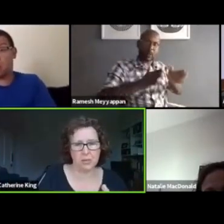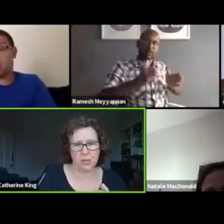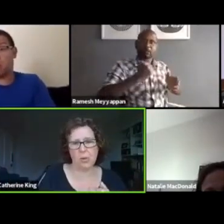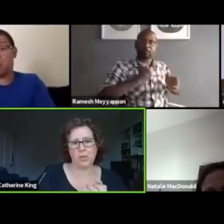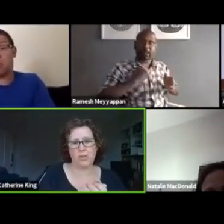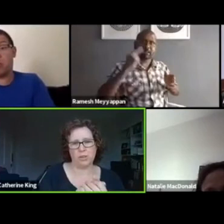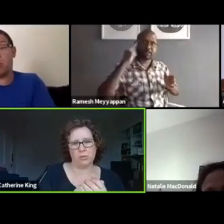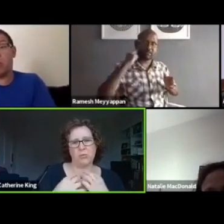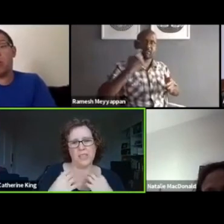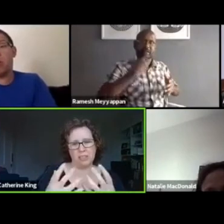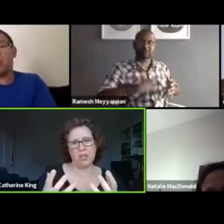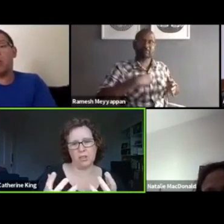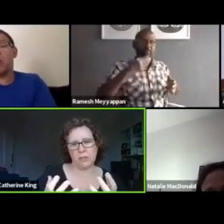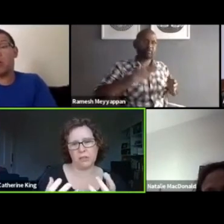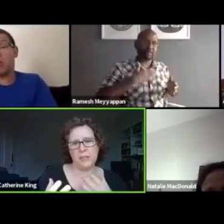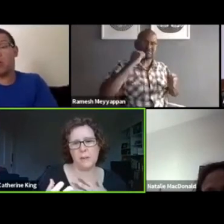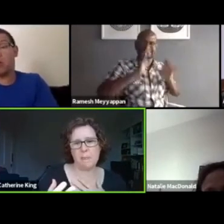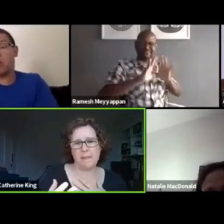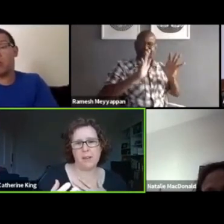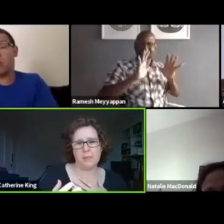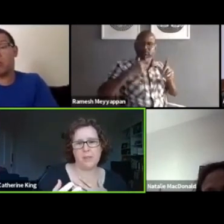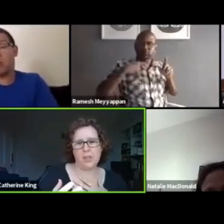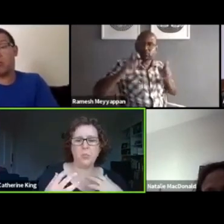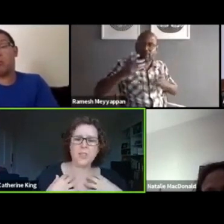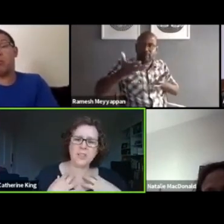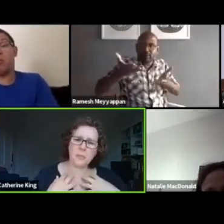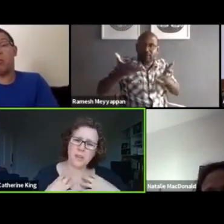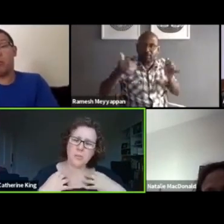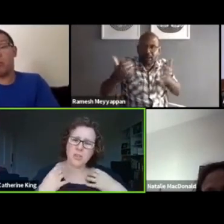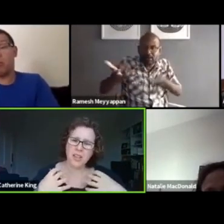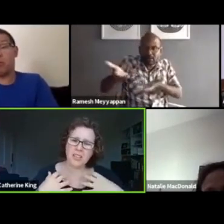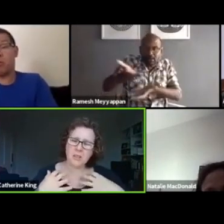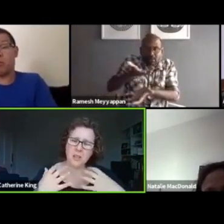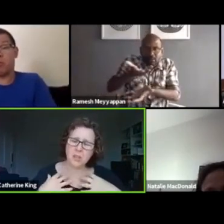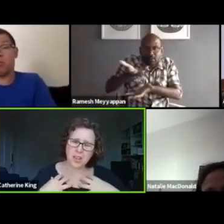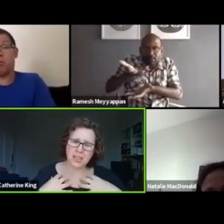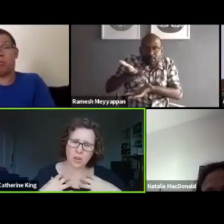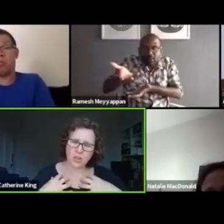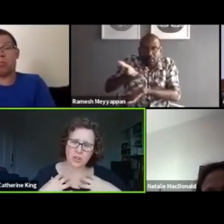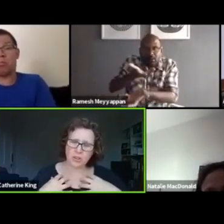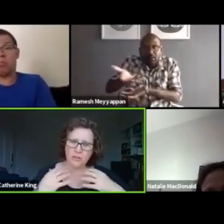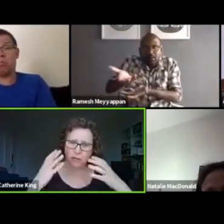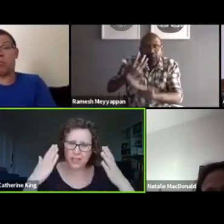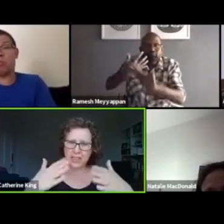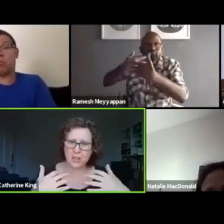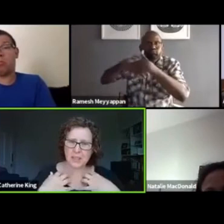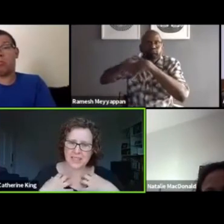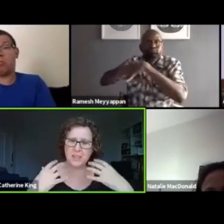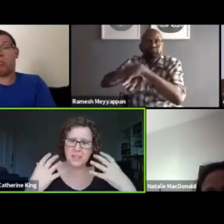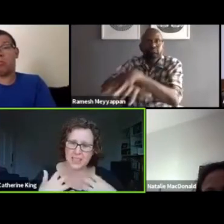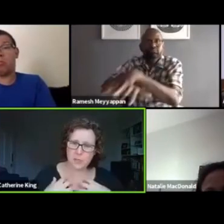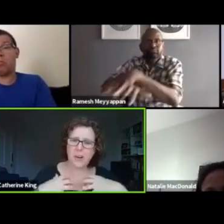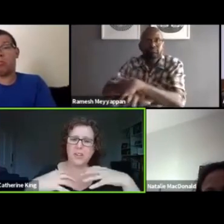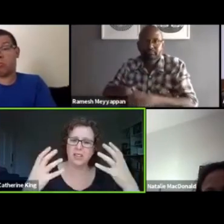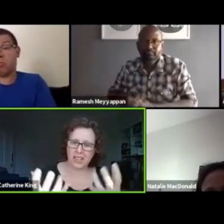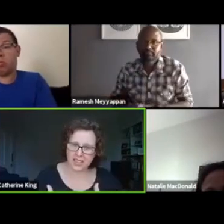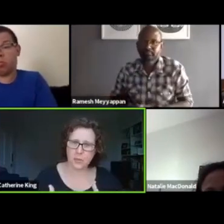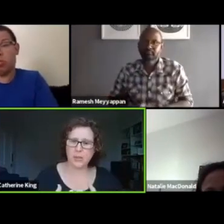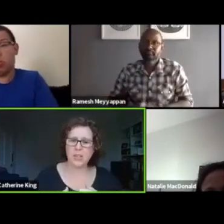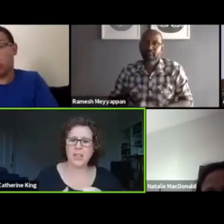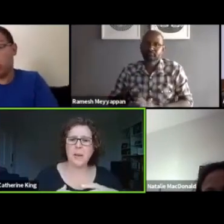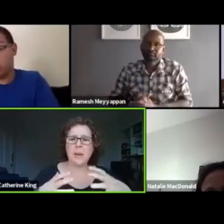in was, you know, really useful. So it was about trying not to focus in on myself as a deaf